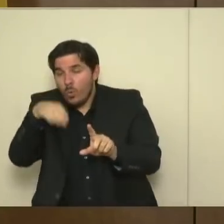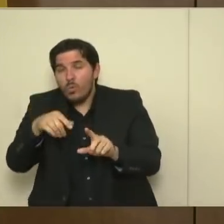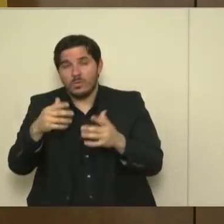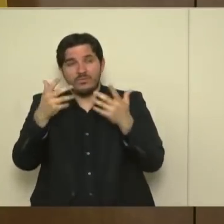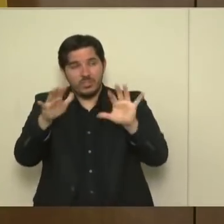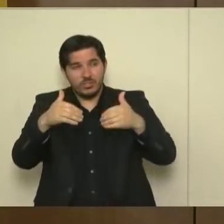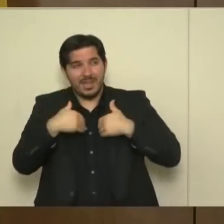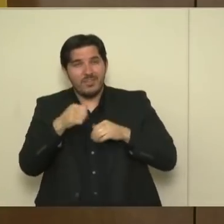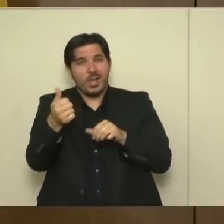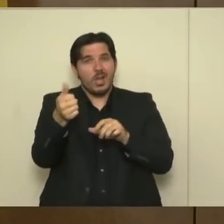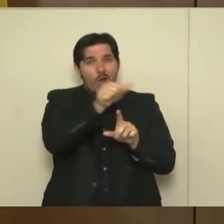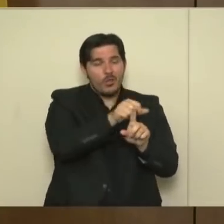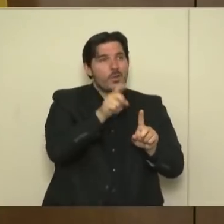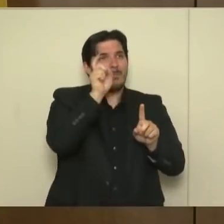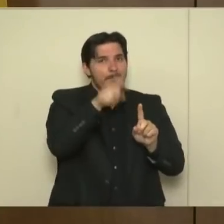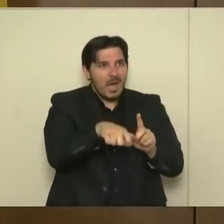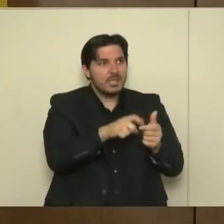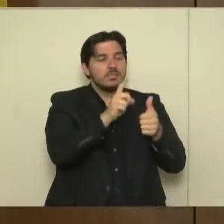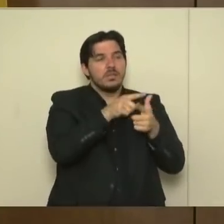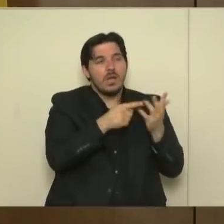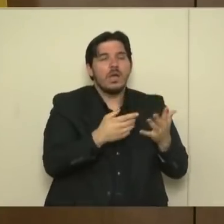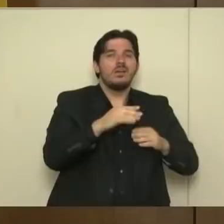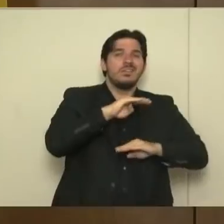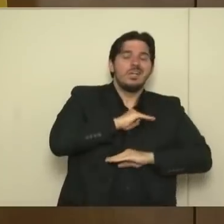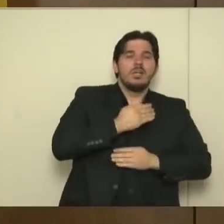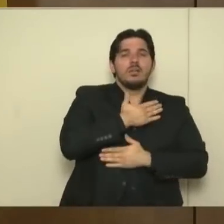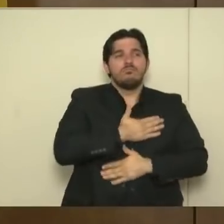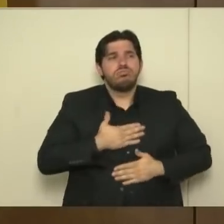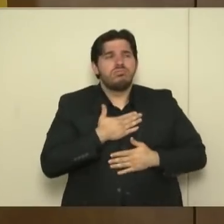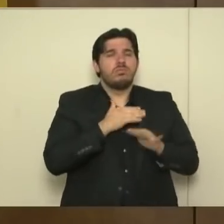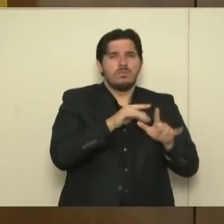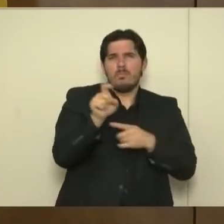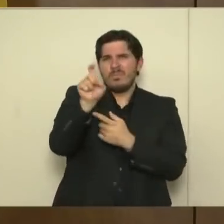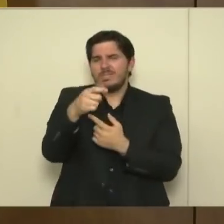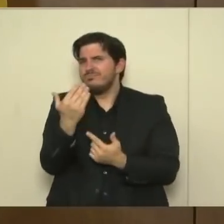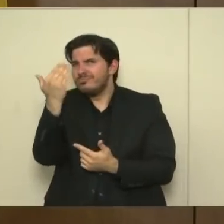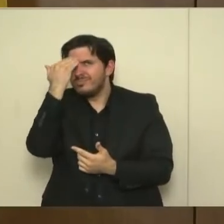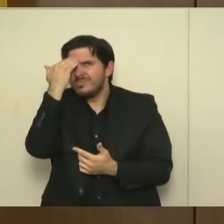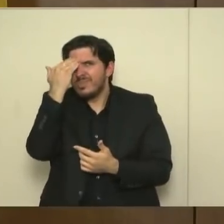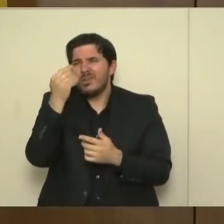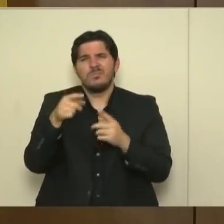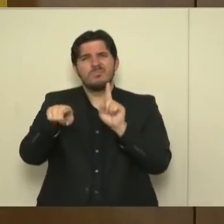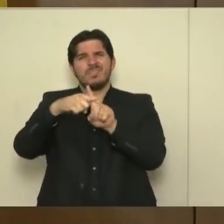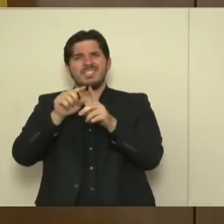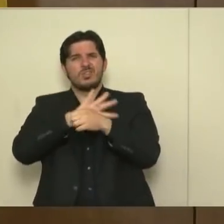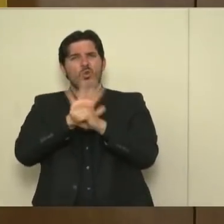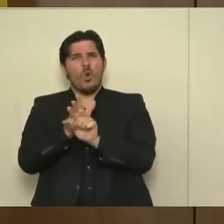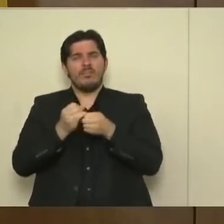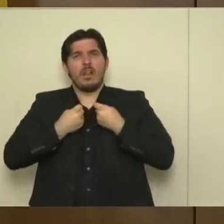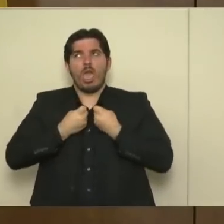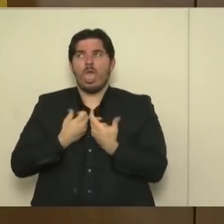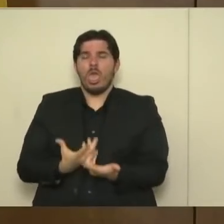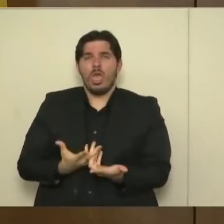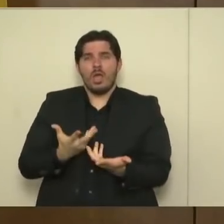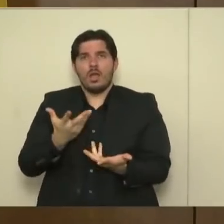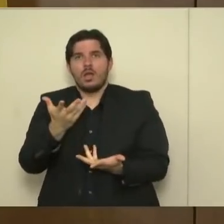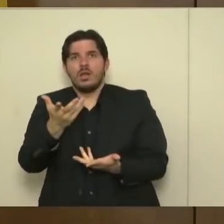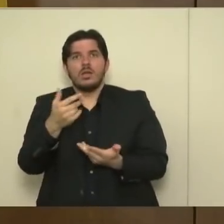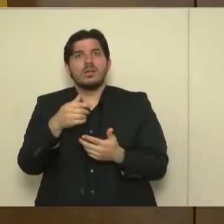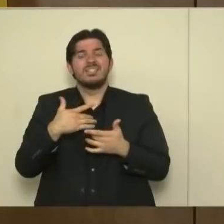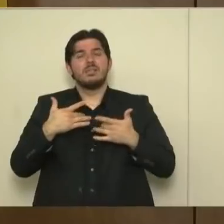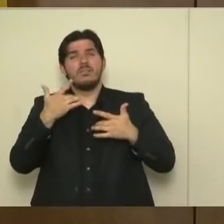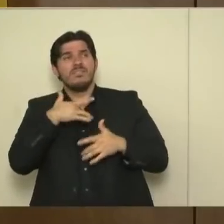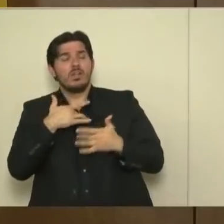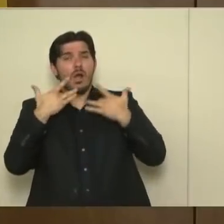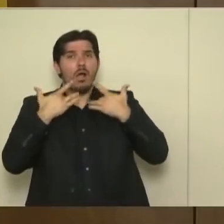talked about COVID fatigue, where there are real behavioral health issues, including depression from a feeling